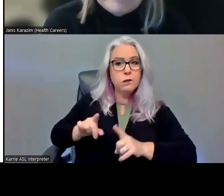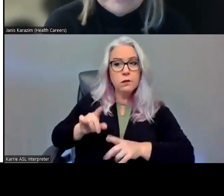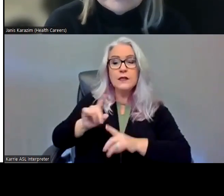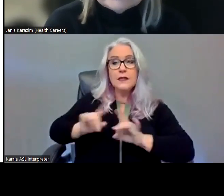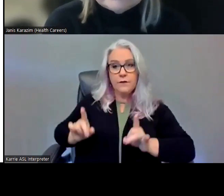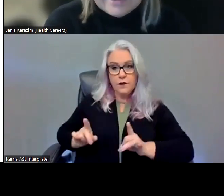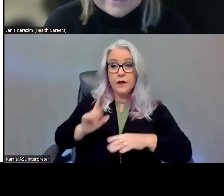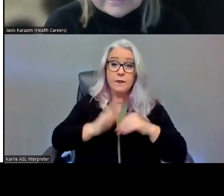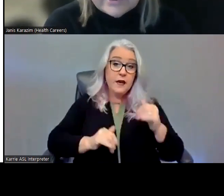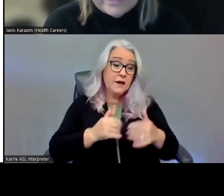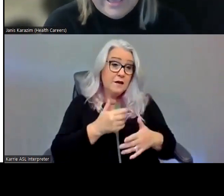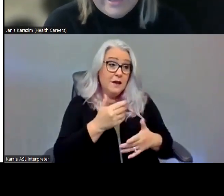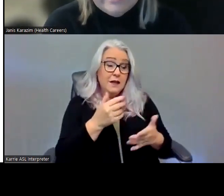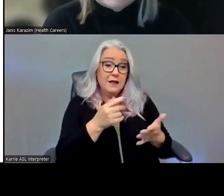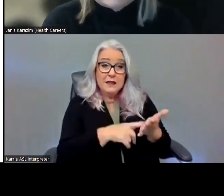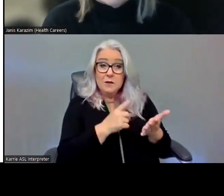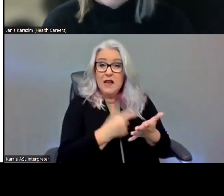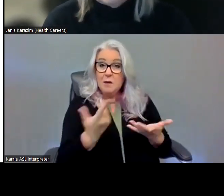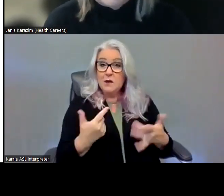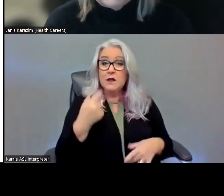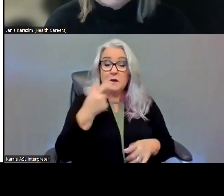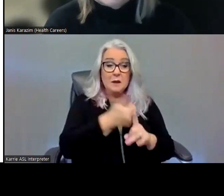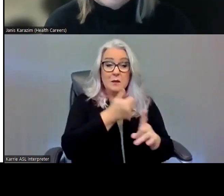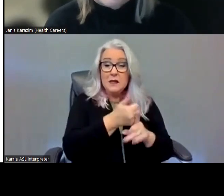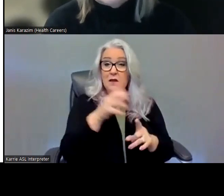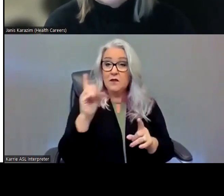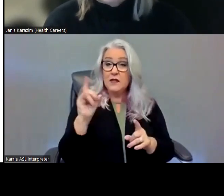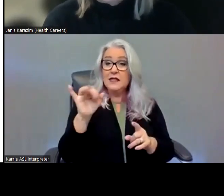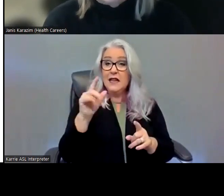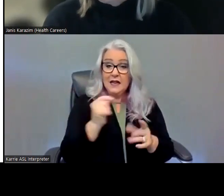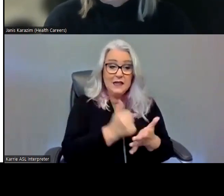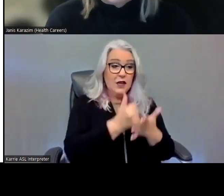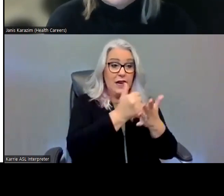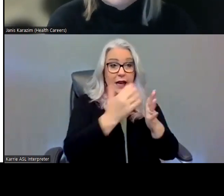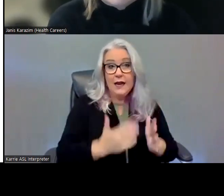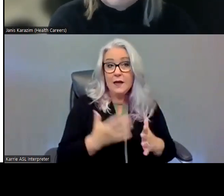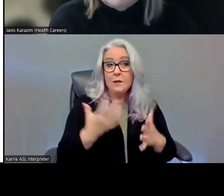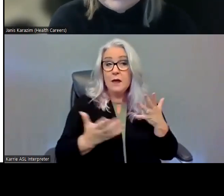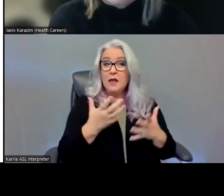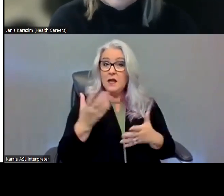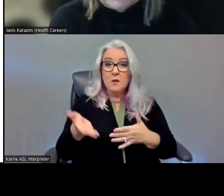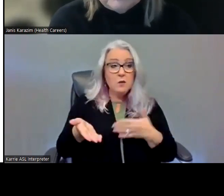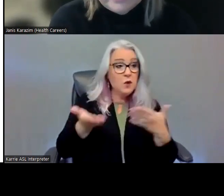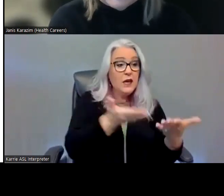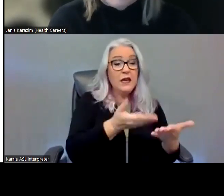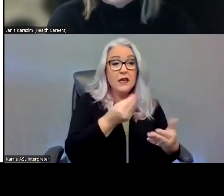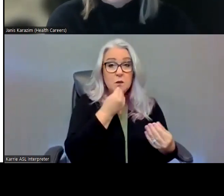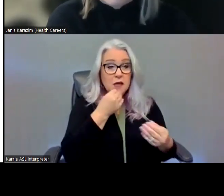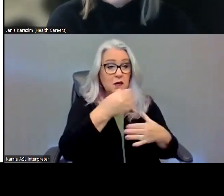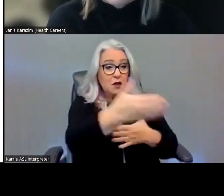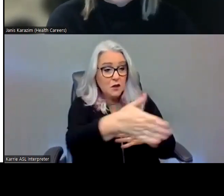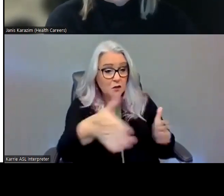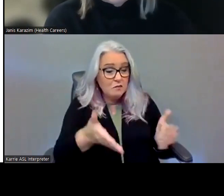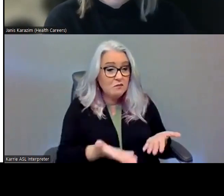that maybe is a dietary aide and is coming in to bring a meal to a patient